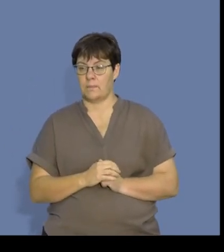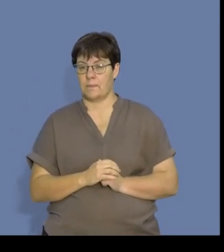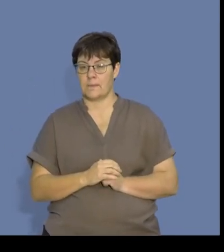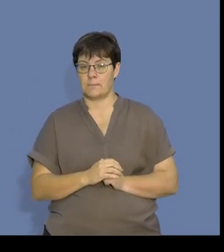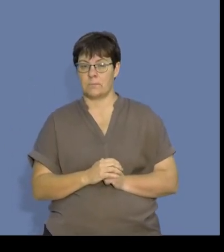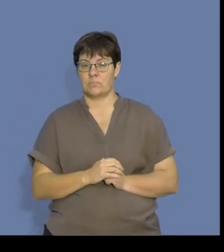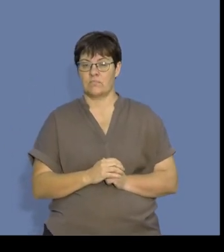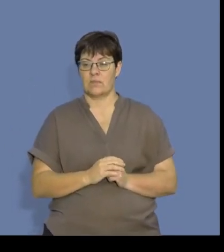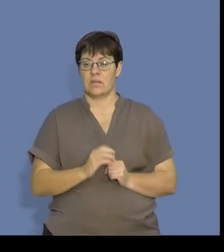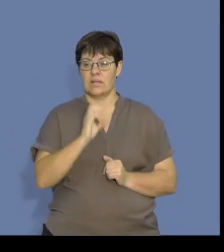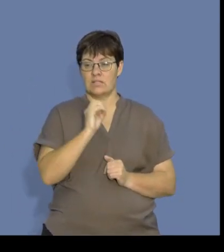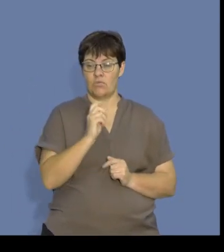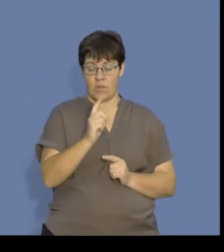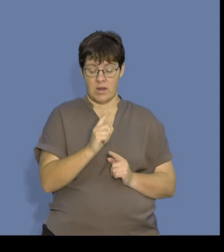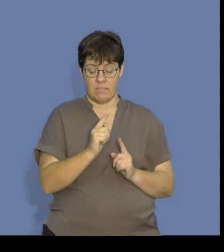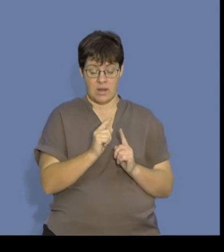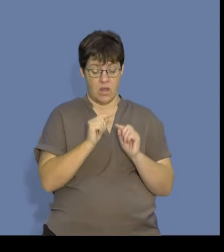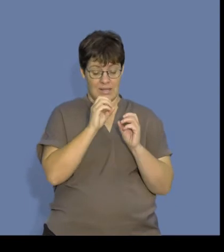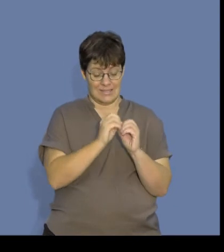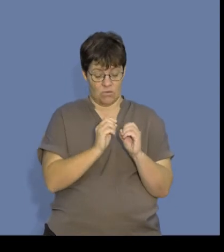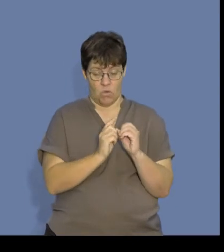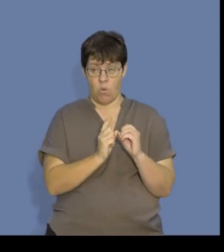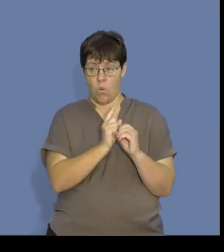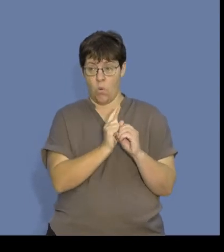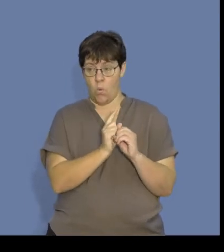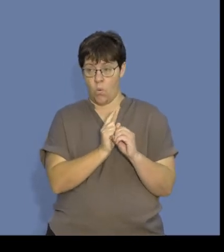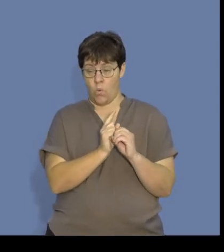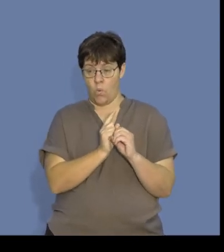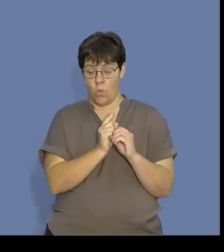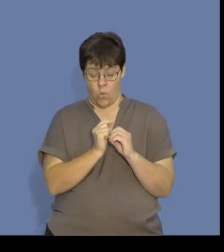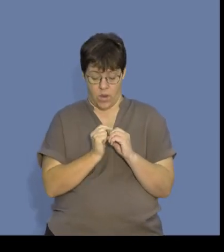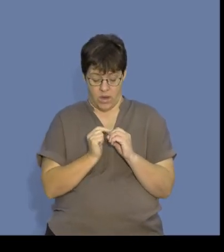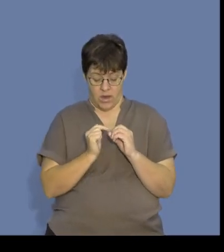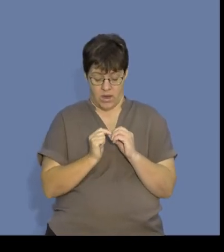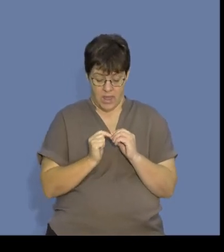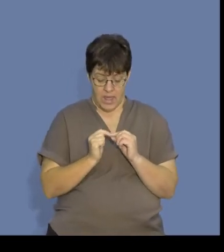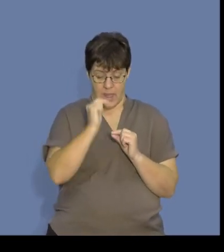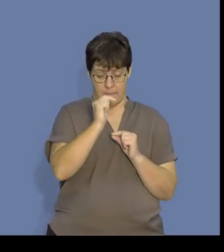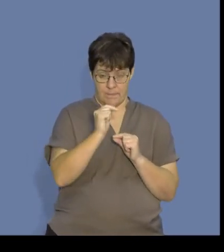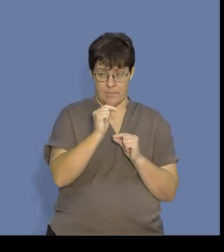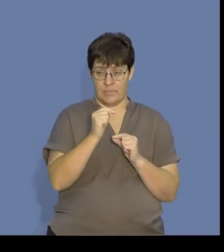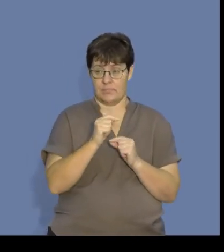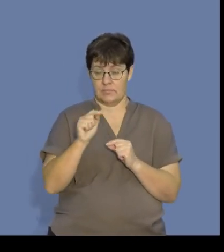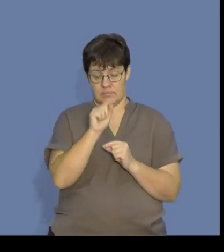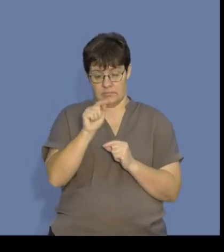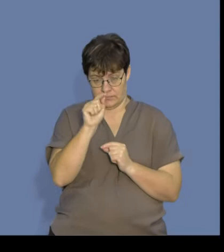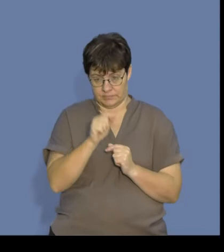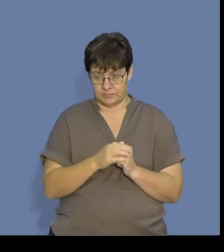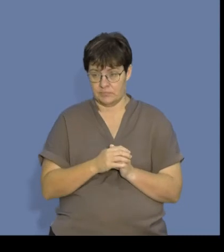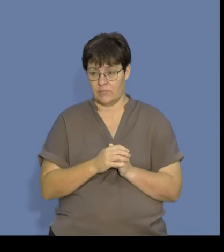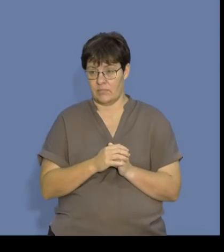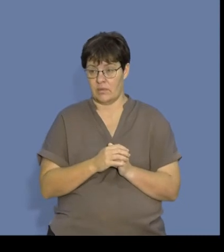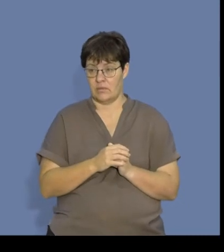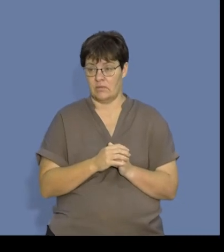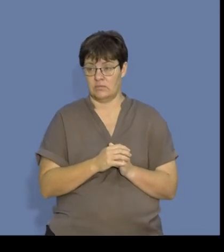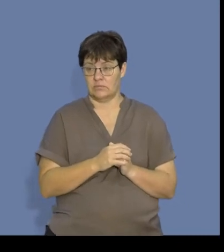5, right? So the 0 and 1 will be from the origin there, you move 1 unit up, so it will land me